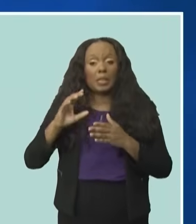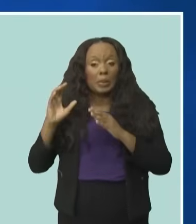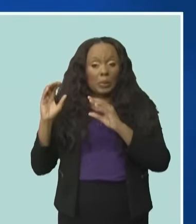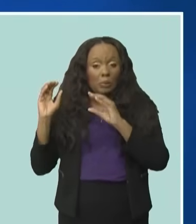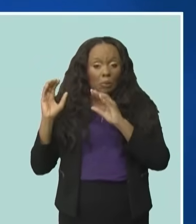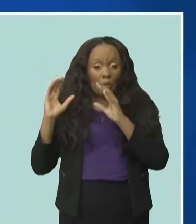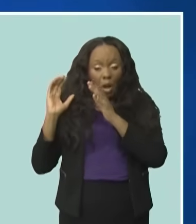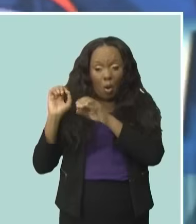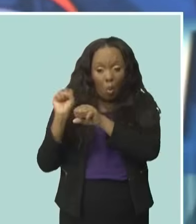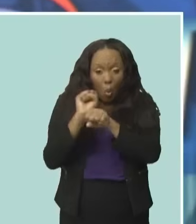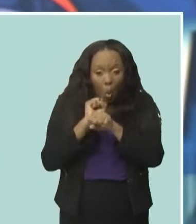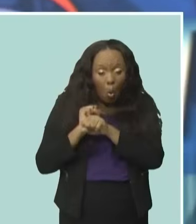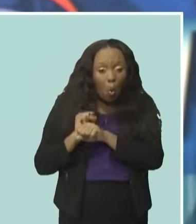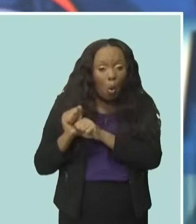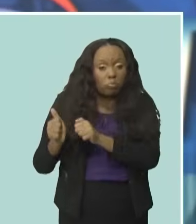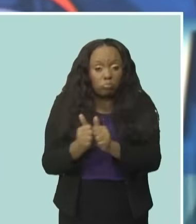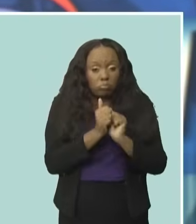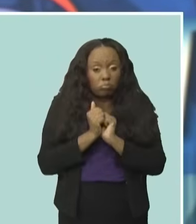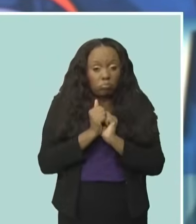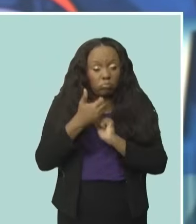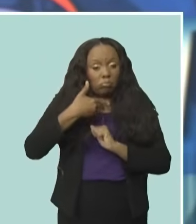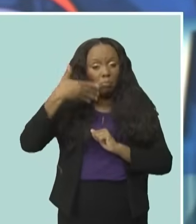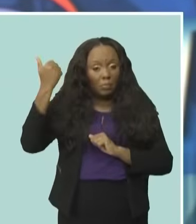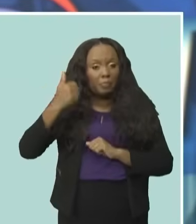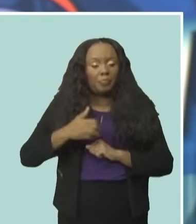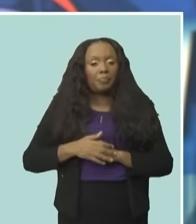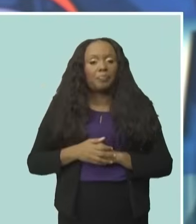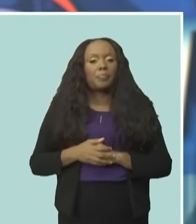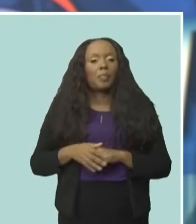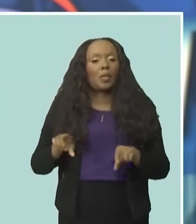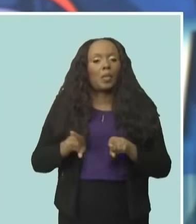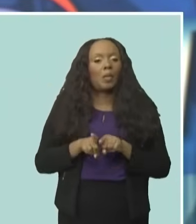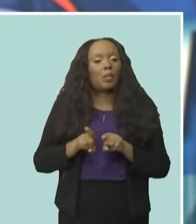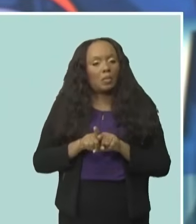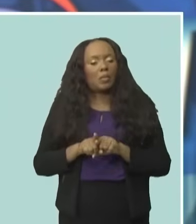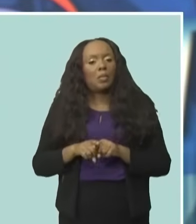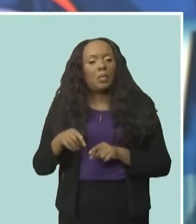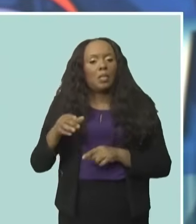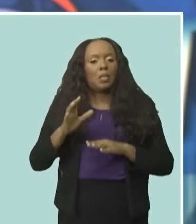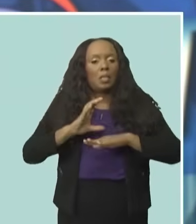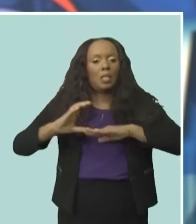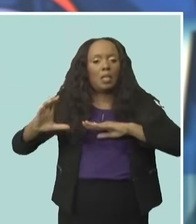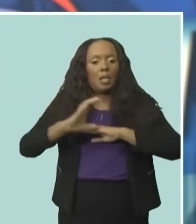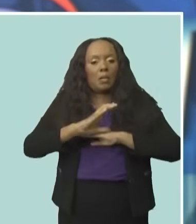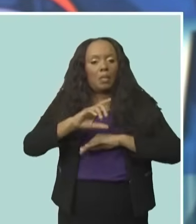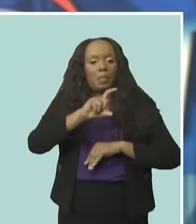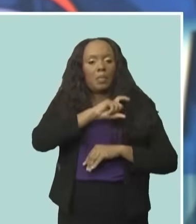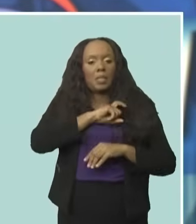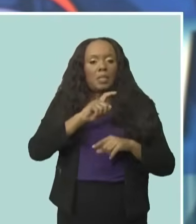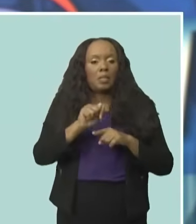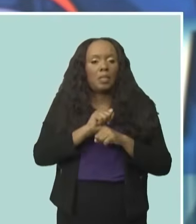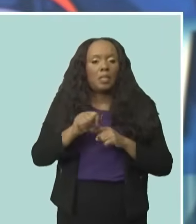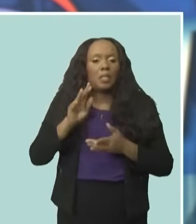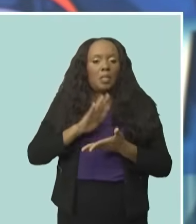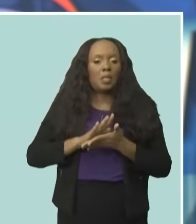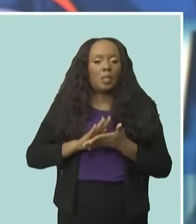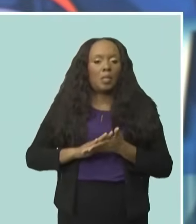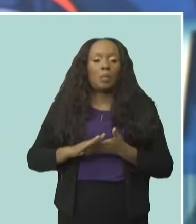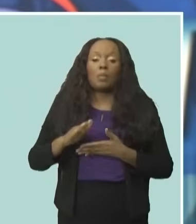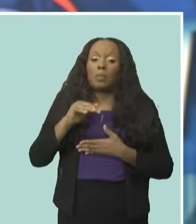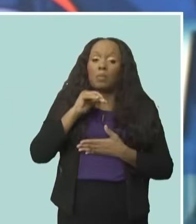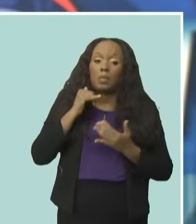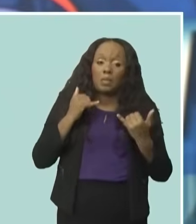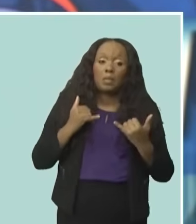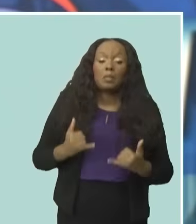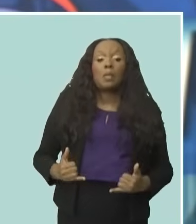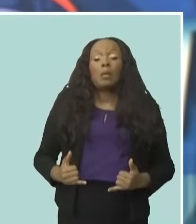intelligence. Minister Simmons adds it has also been agreed that the Regional Police Training School will now become the